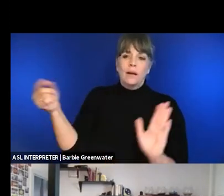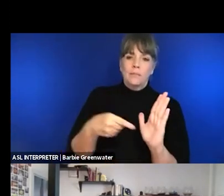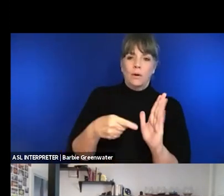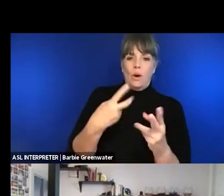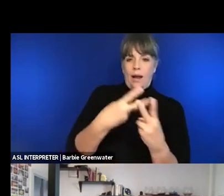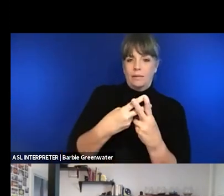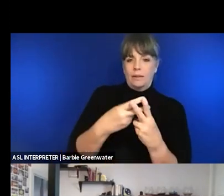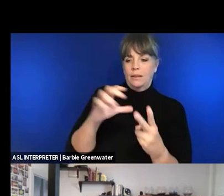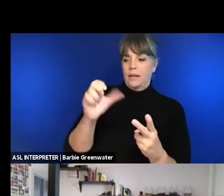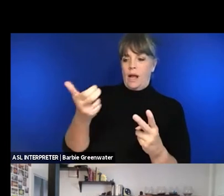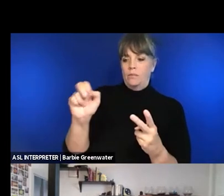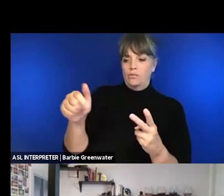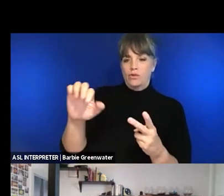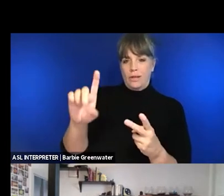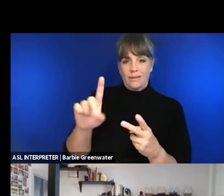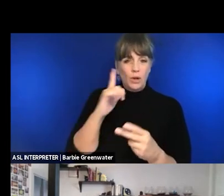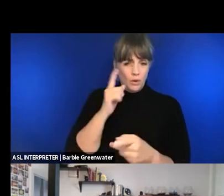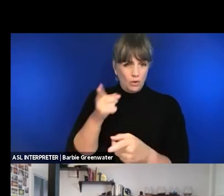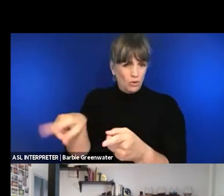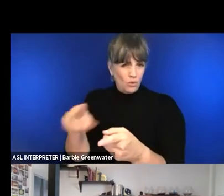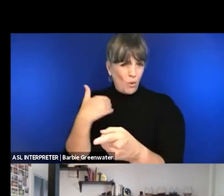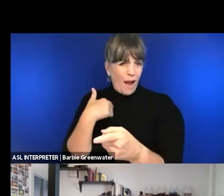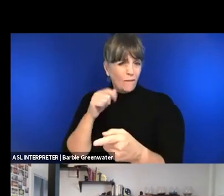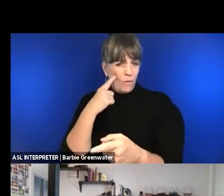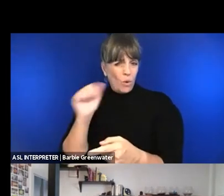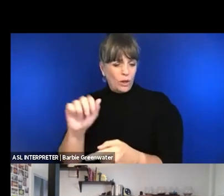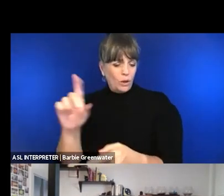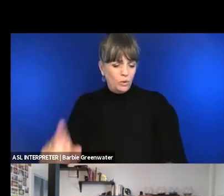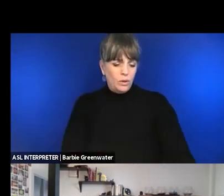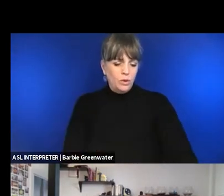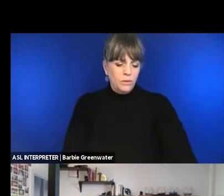hashtag captioned. Is there anything like that for audio description?